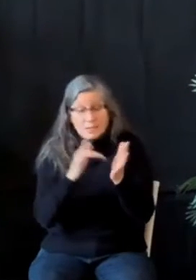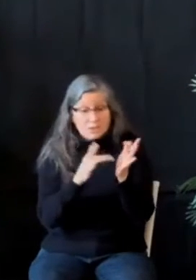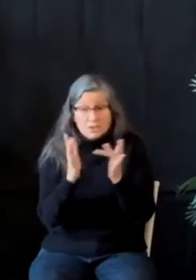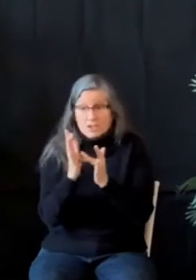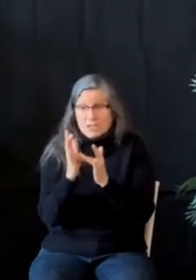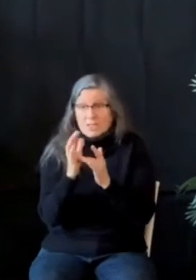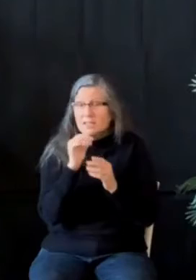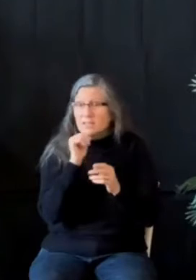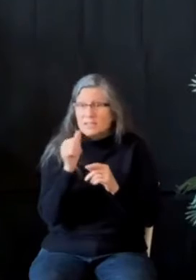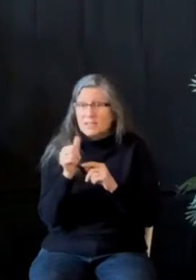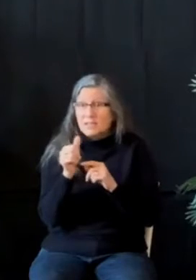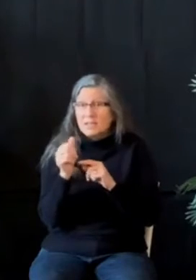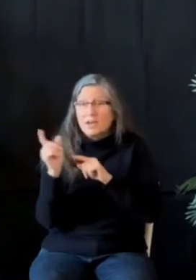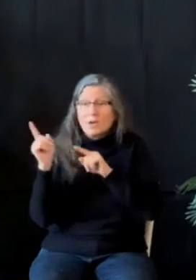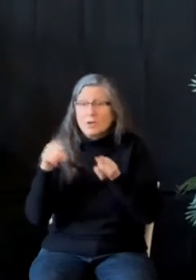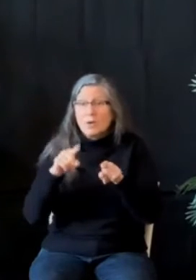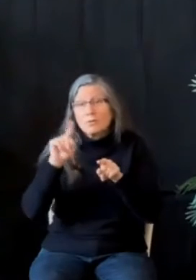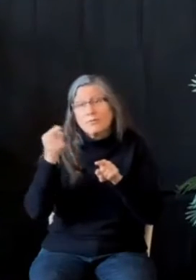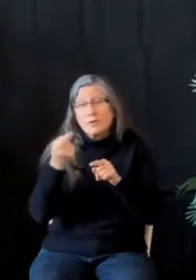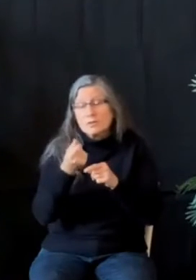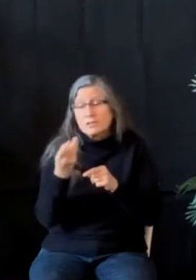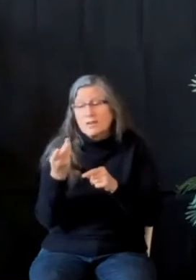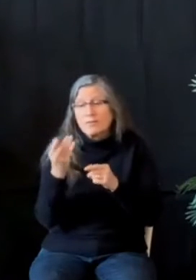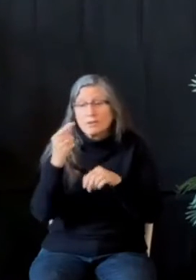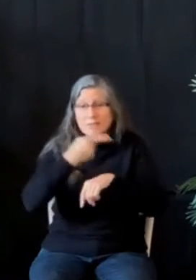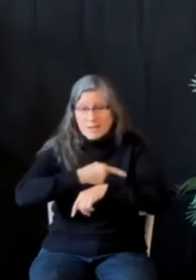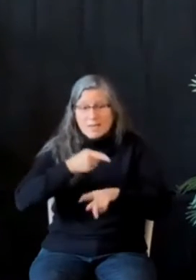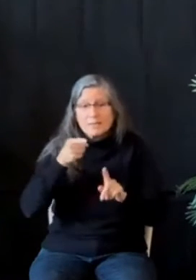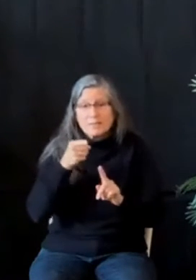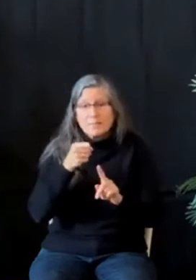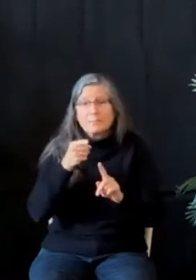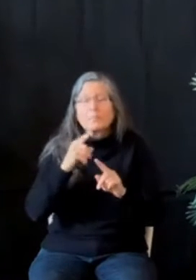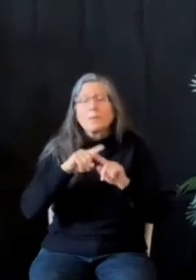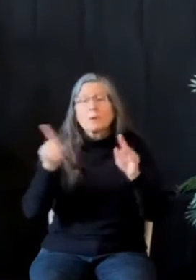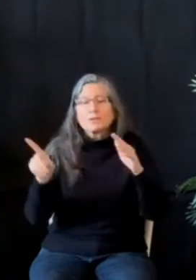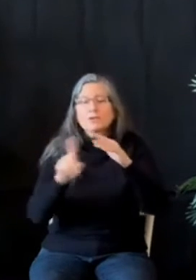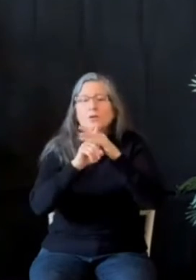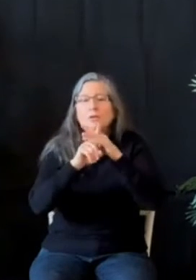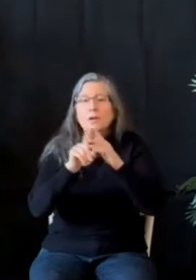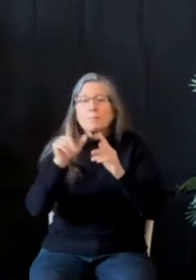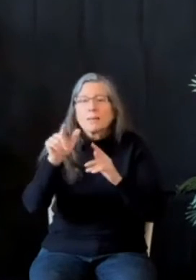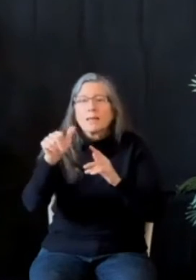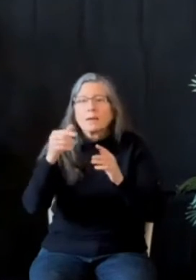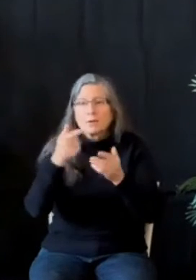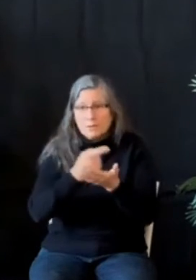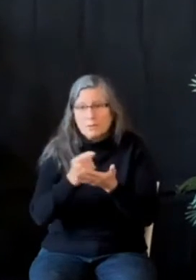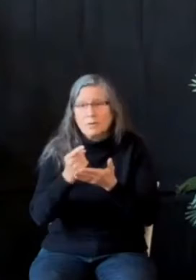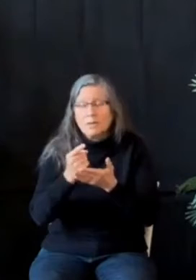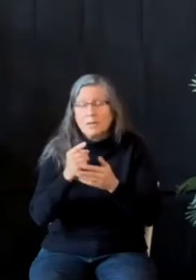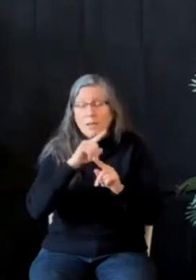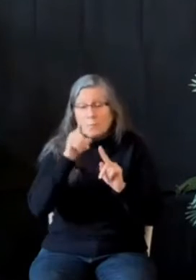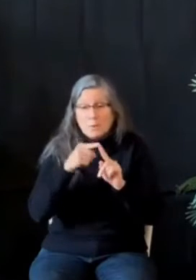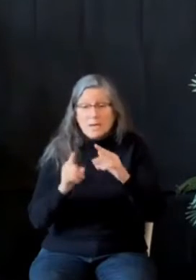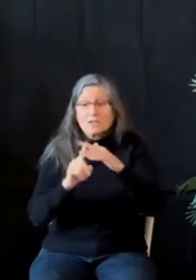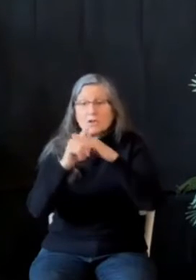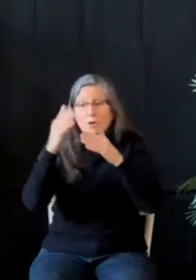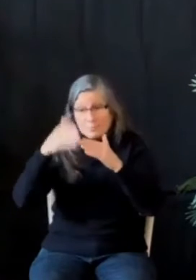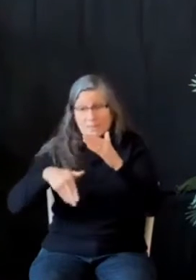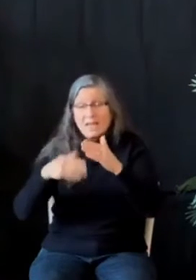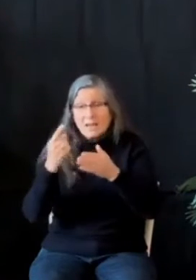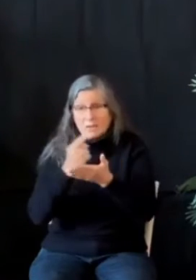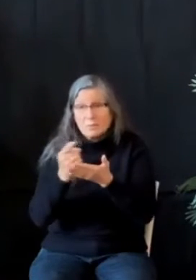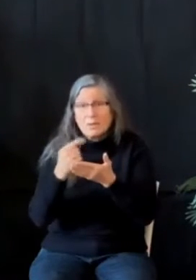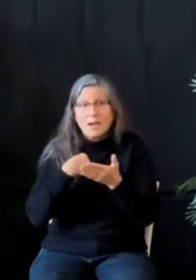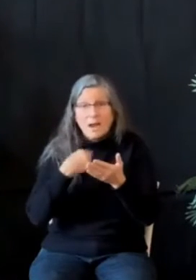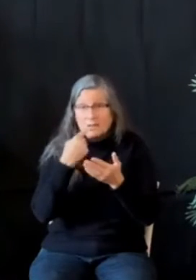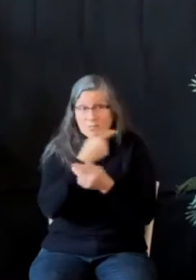go down the first several days that were there, but he did show up near the end of the week. And as he showed up near the end of the week, I had